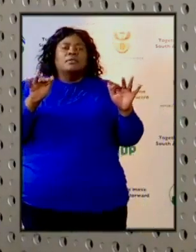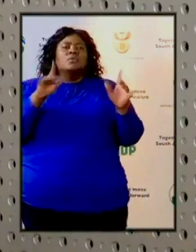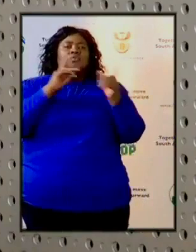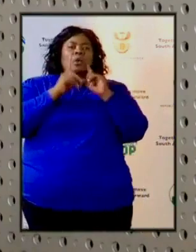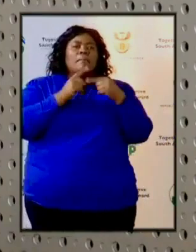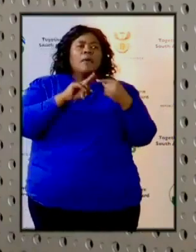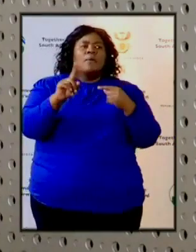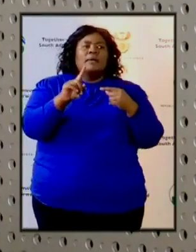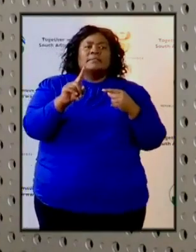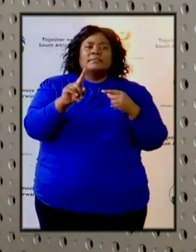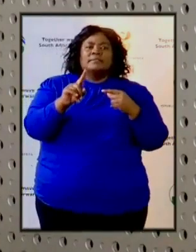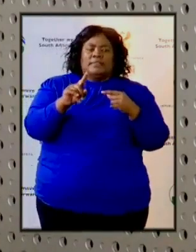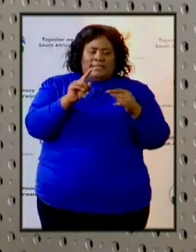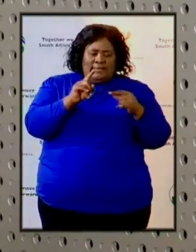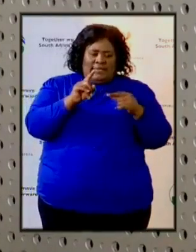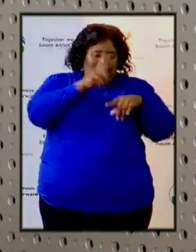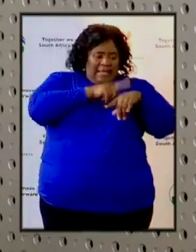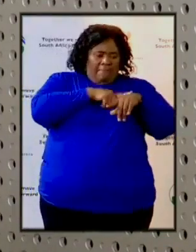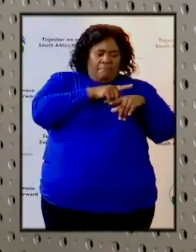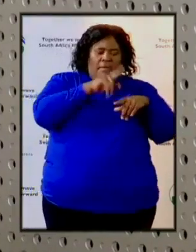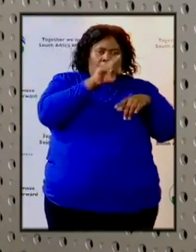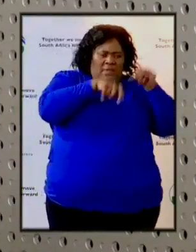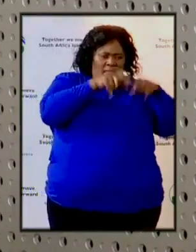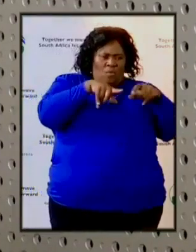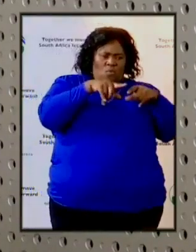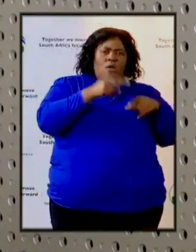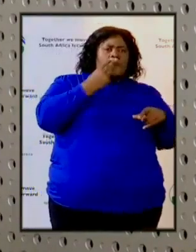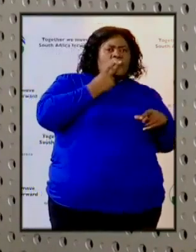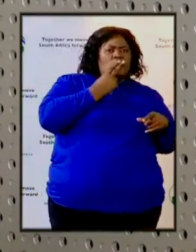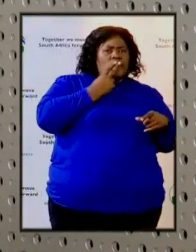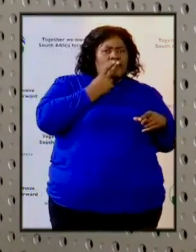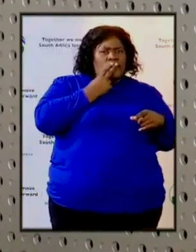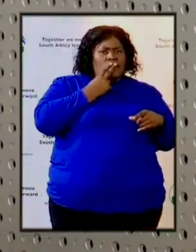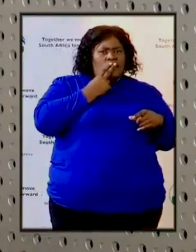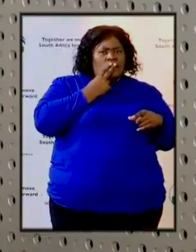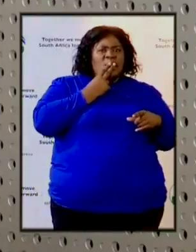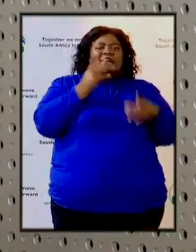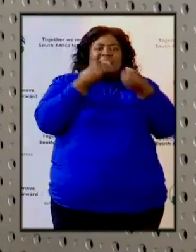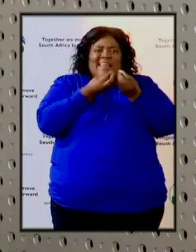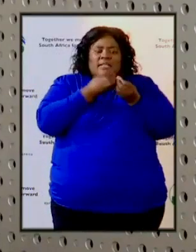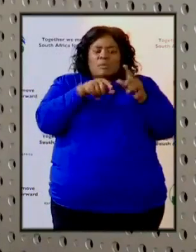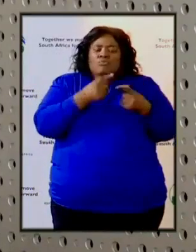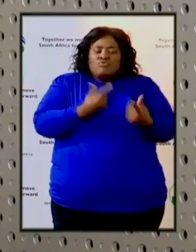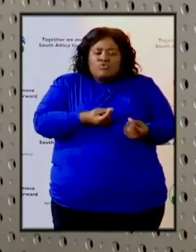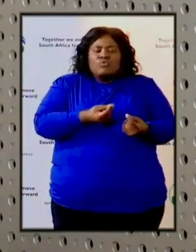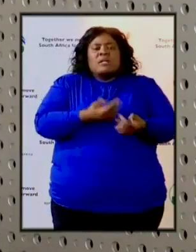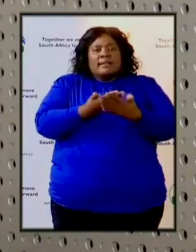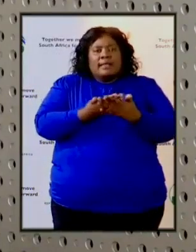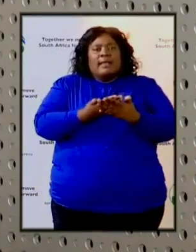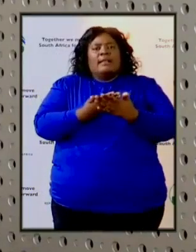practices when people smoke that could spread the the virus. Others